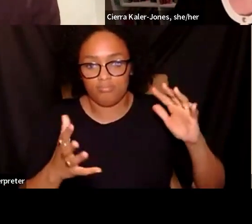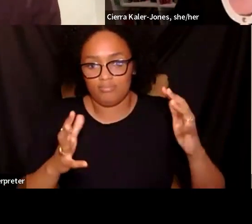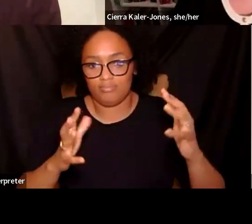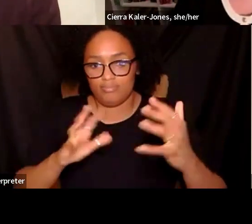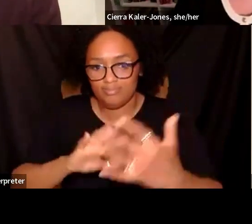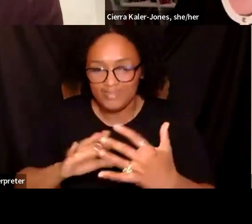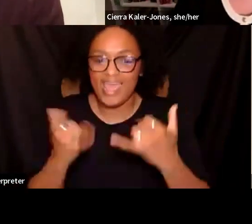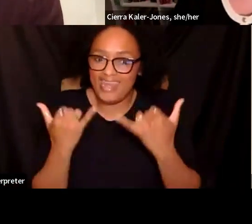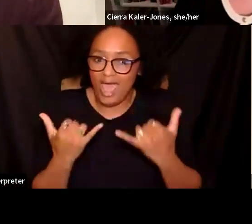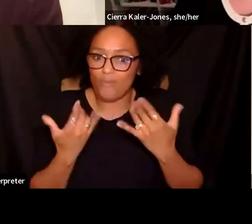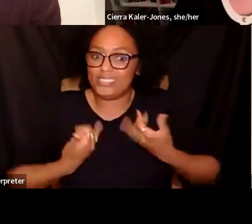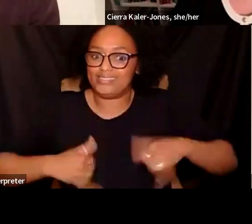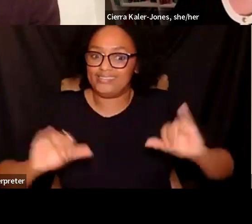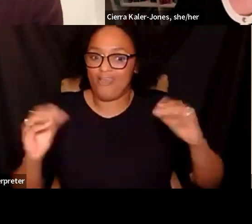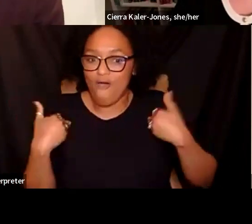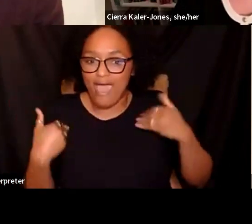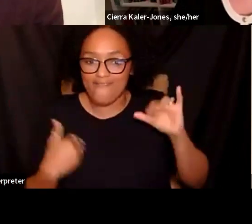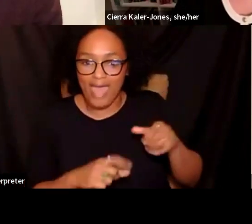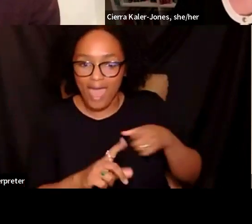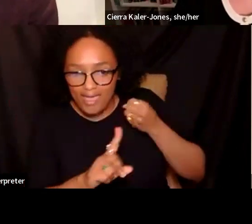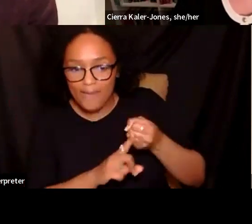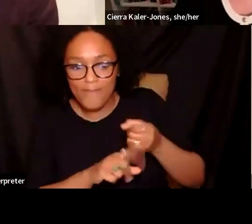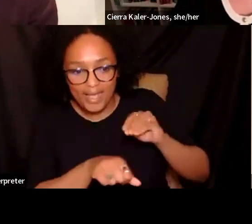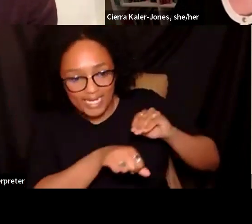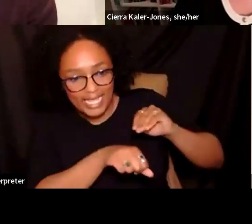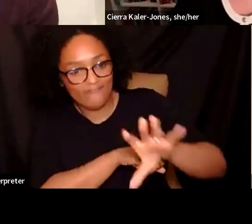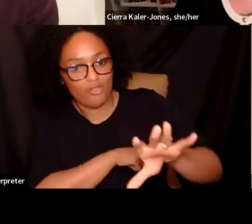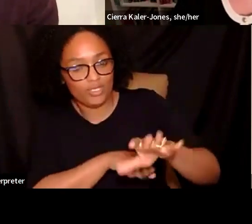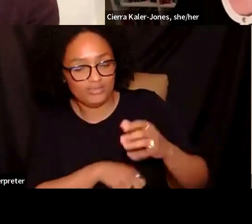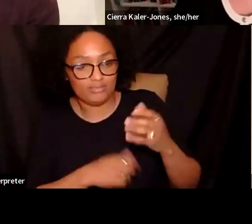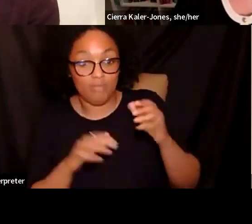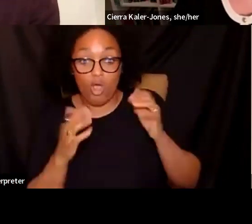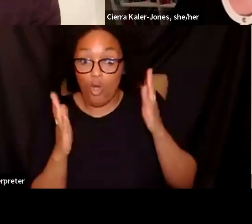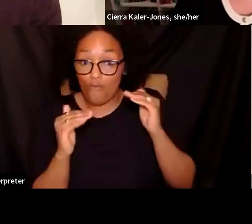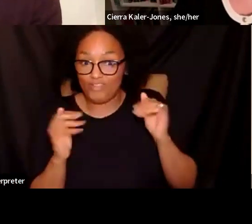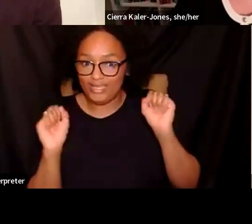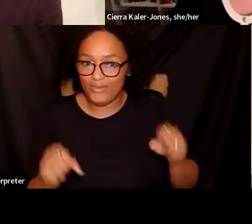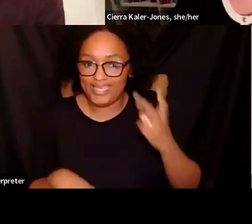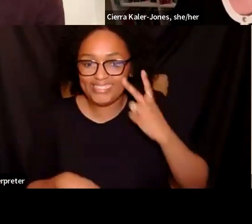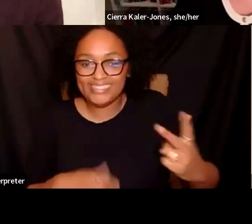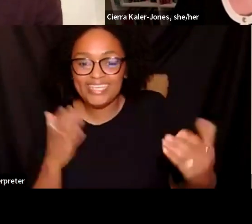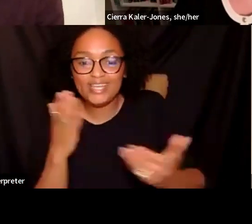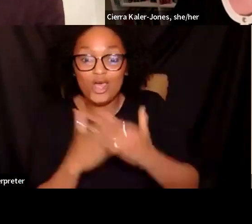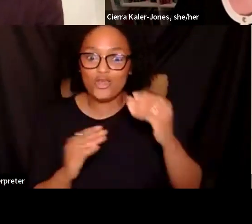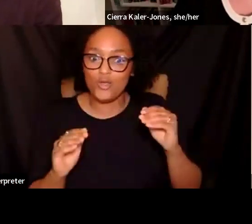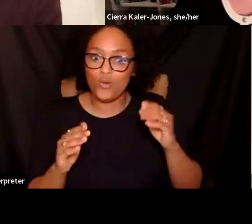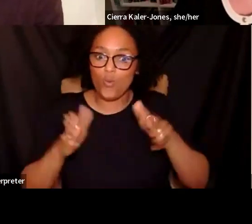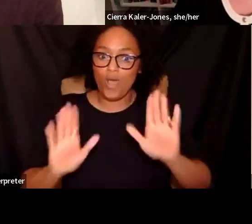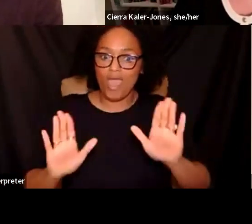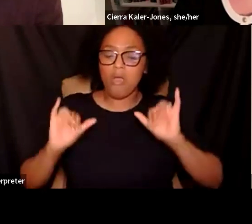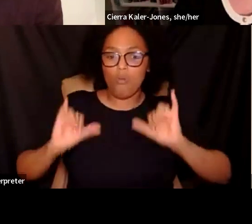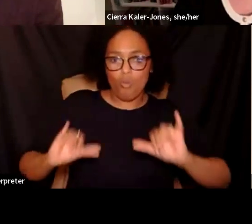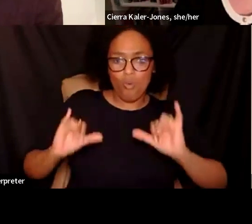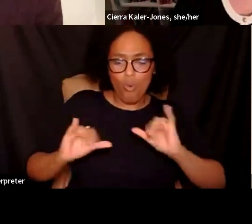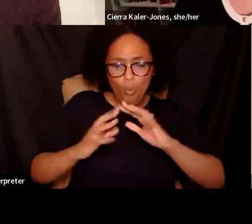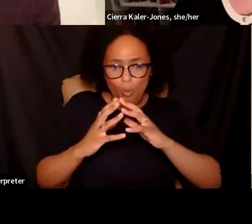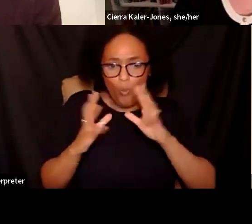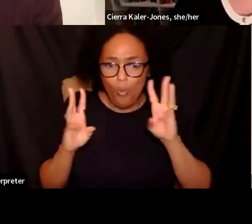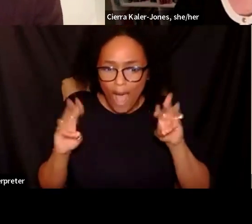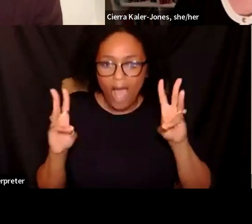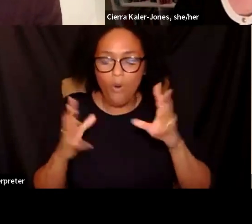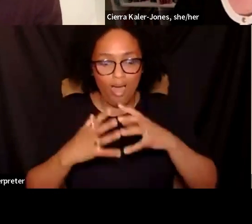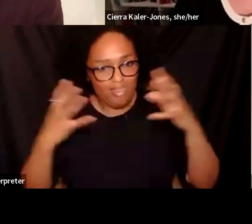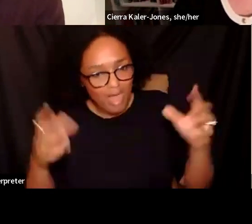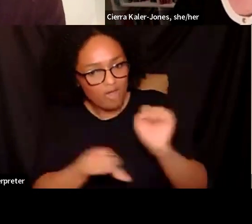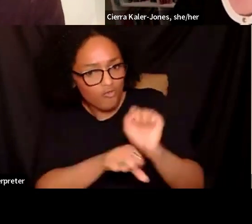still have around today, that hopefully we can see in a new light by looking at the background and the labor that went into kind of creating